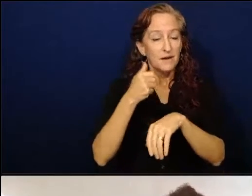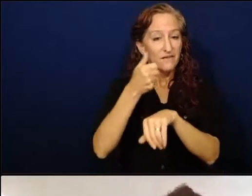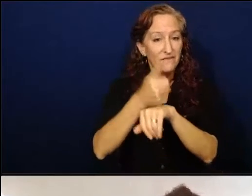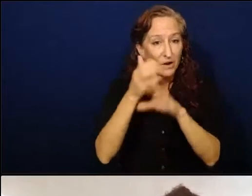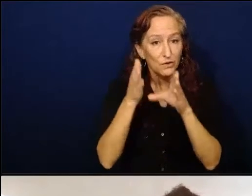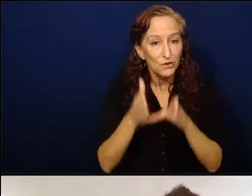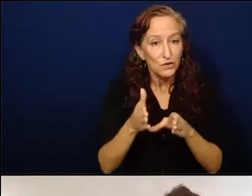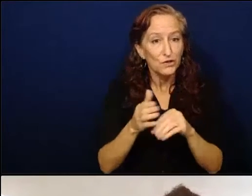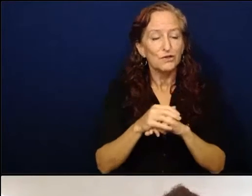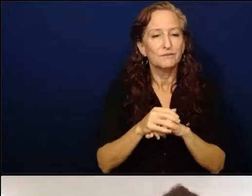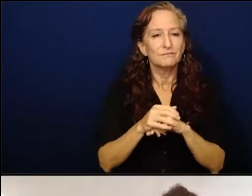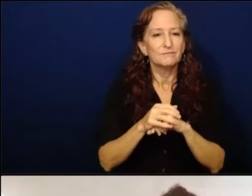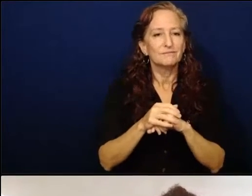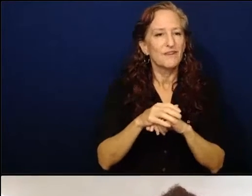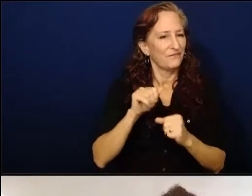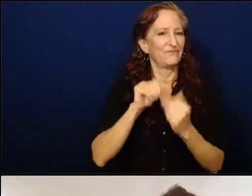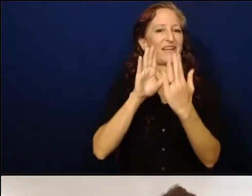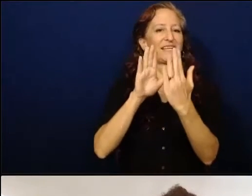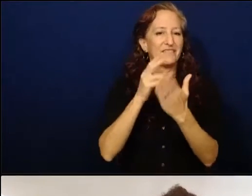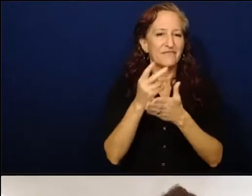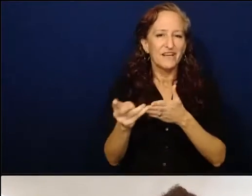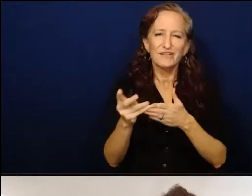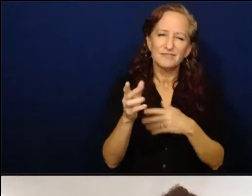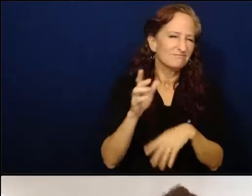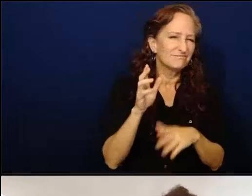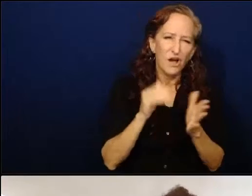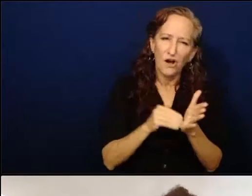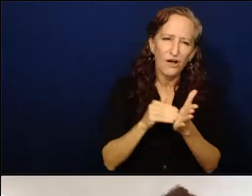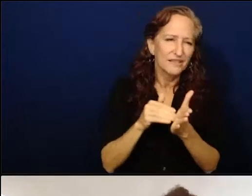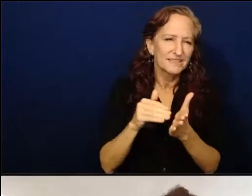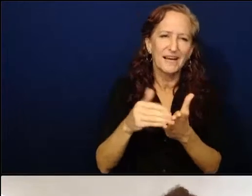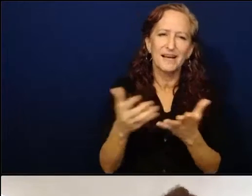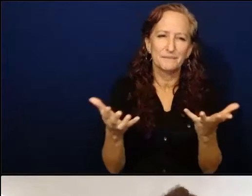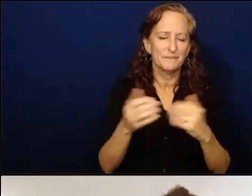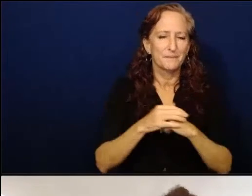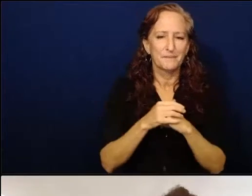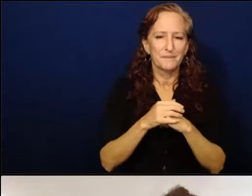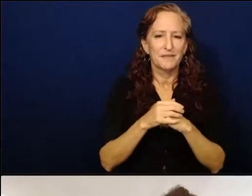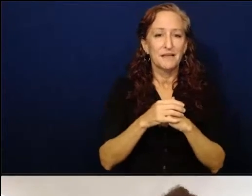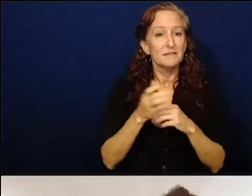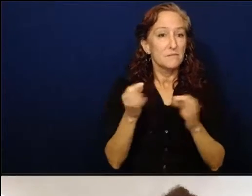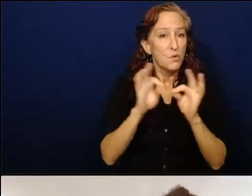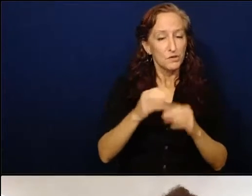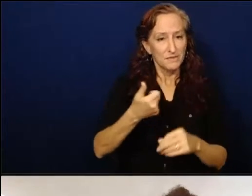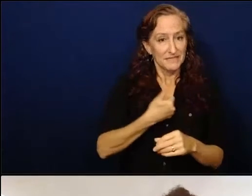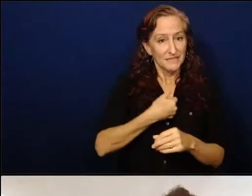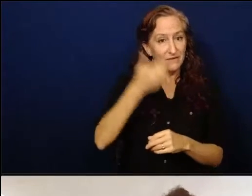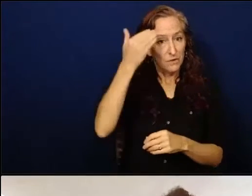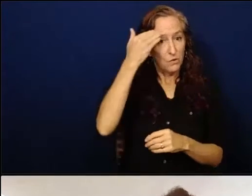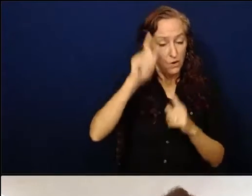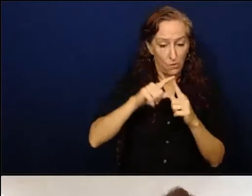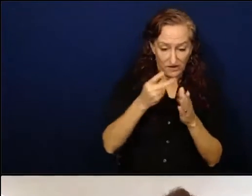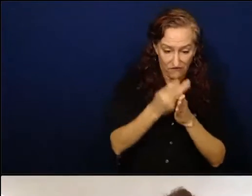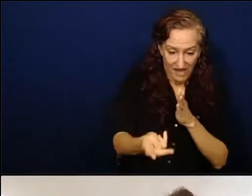all the time, mistakes that you make all the time. And I think the thing is around being self-aware when you do it. And